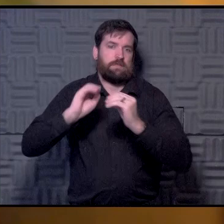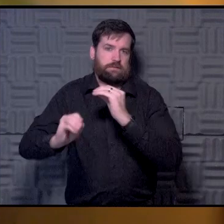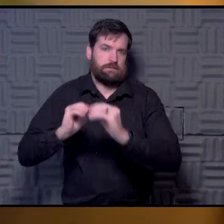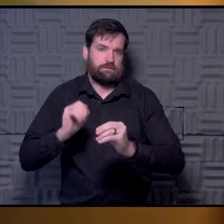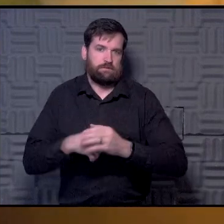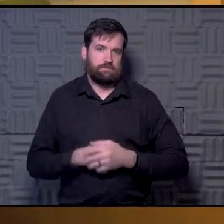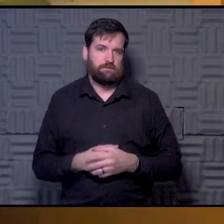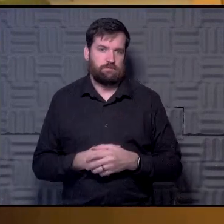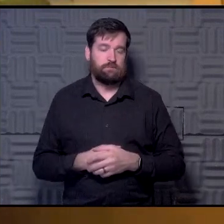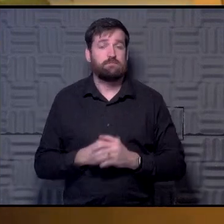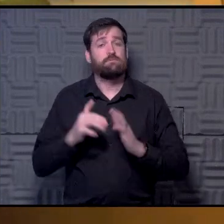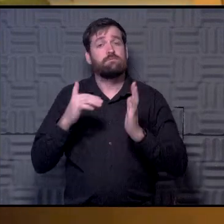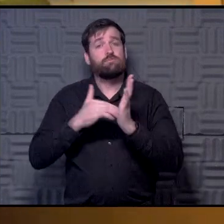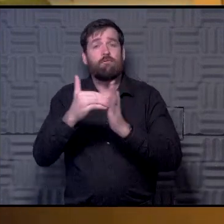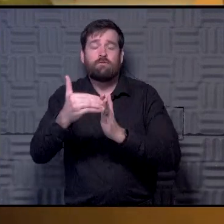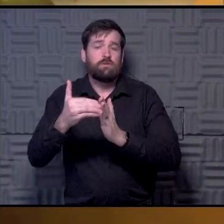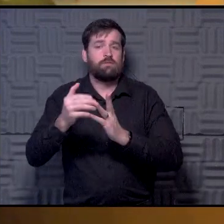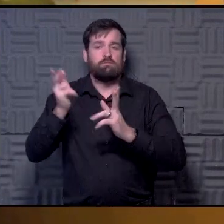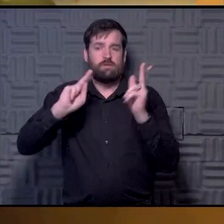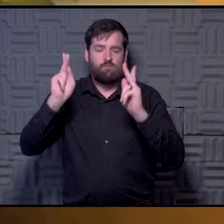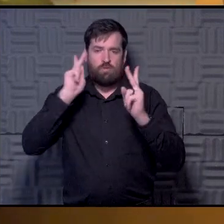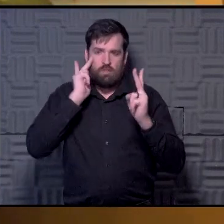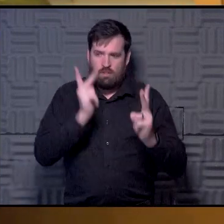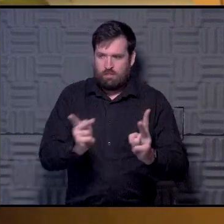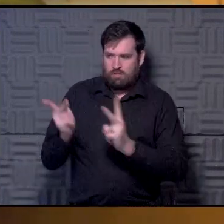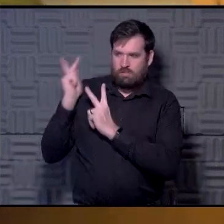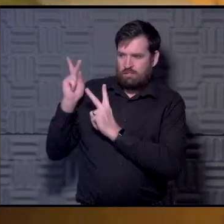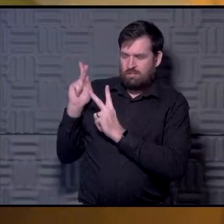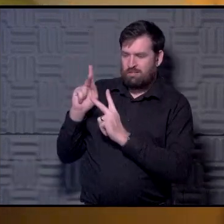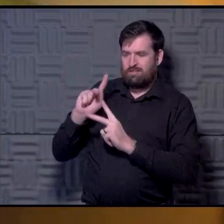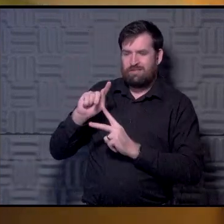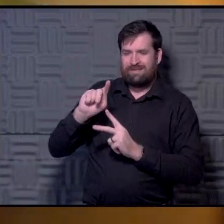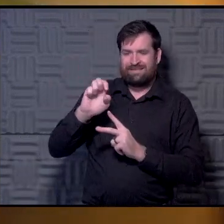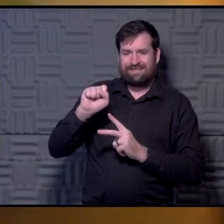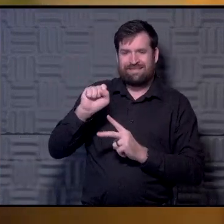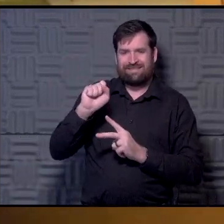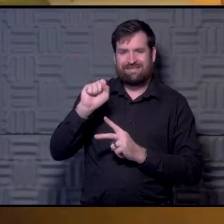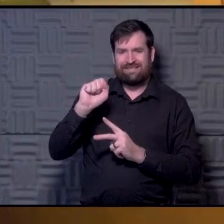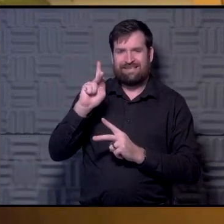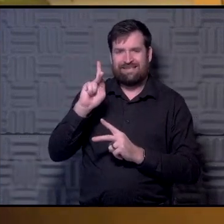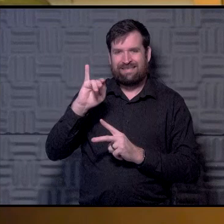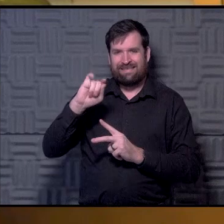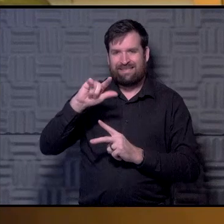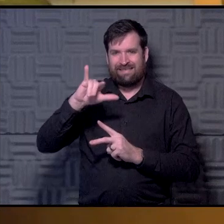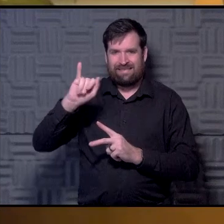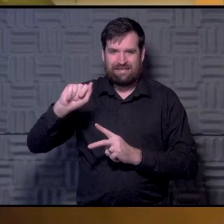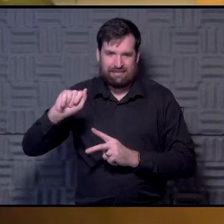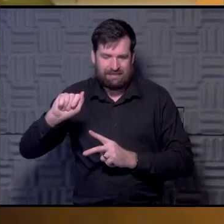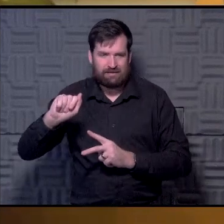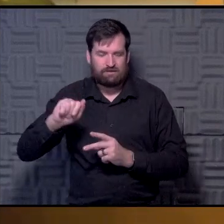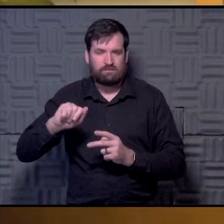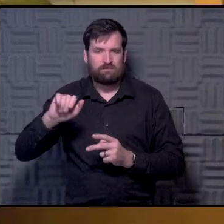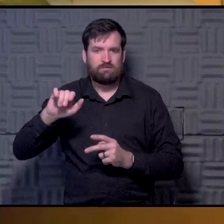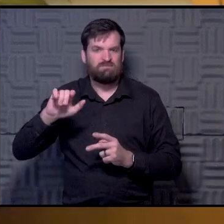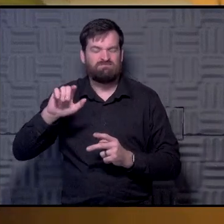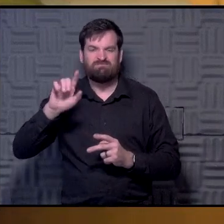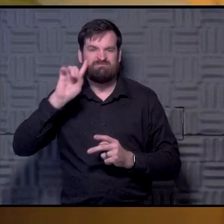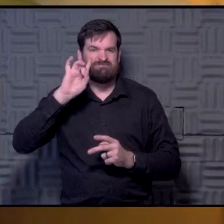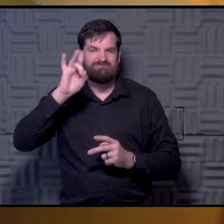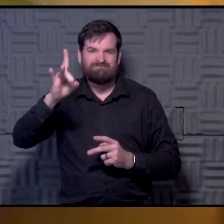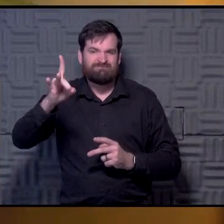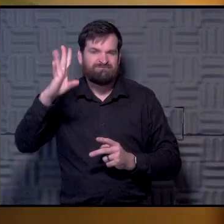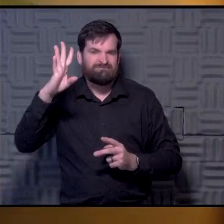Many times people hearken back to Tuskegee and that experiment, which was, of course, a grave and gross